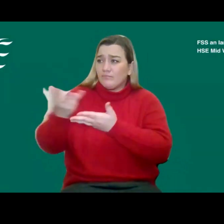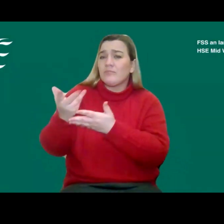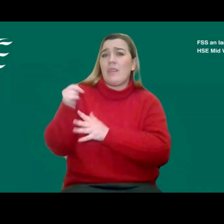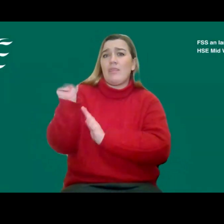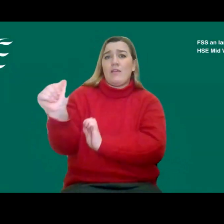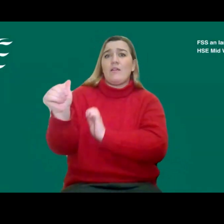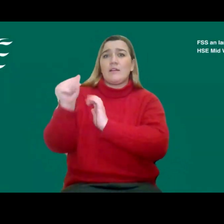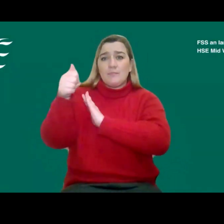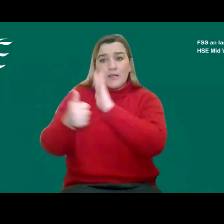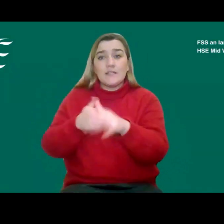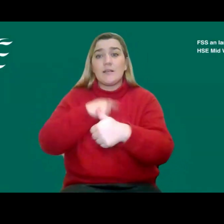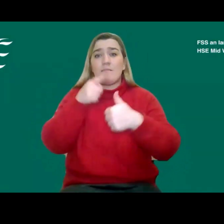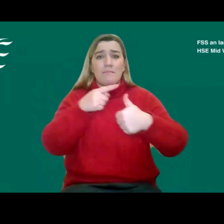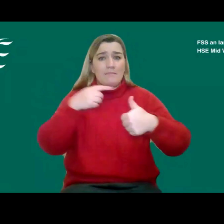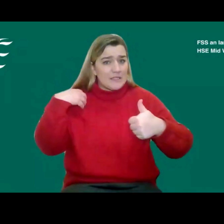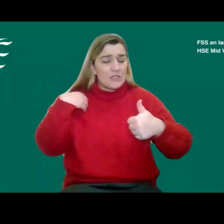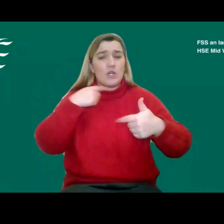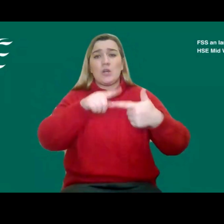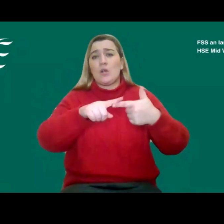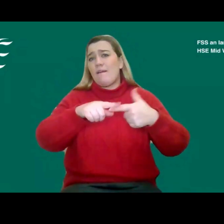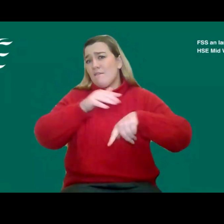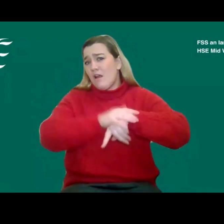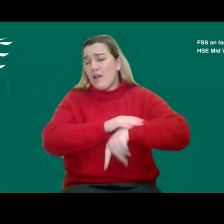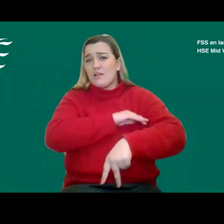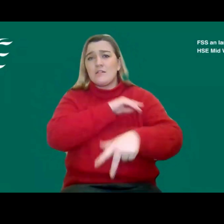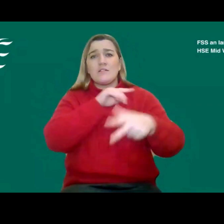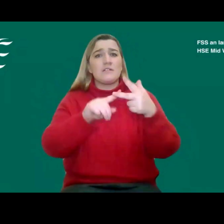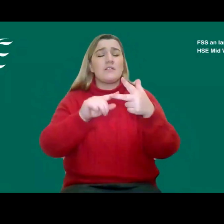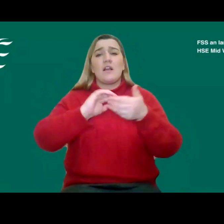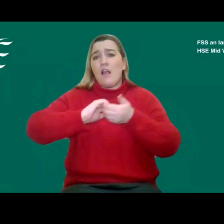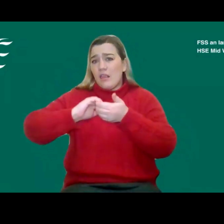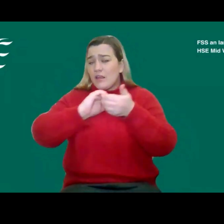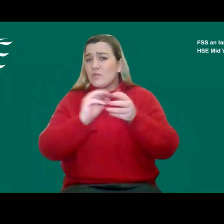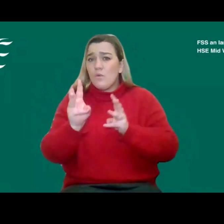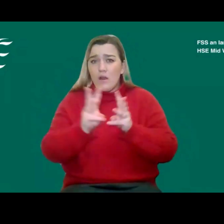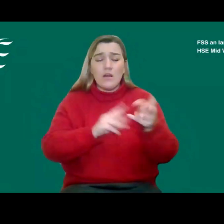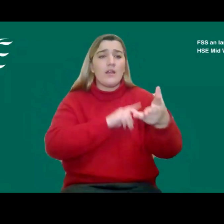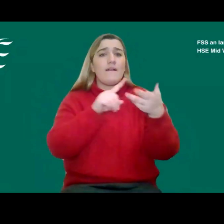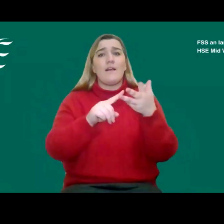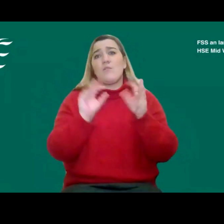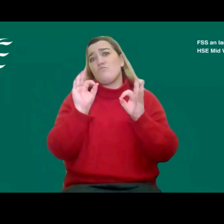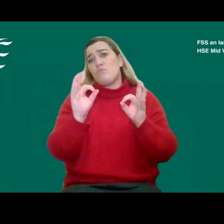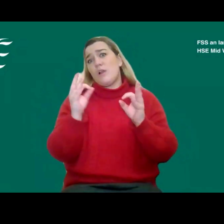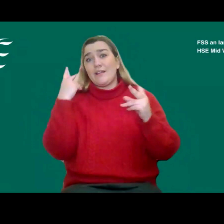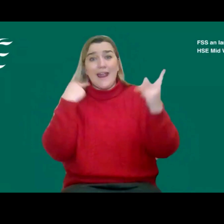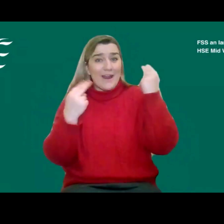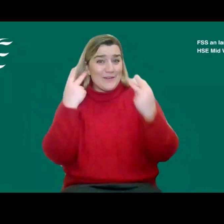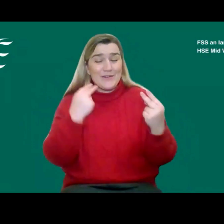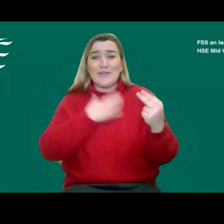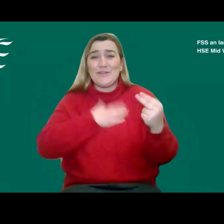My beloved sister, my close friends, my friends and colleagues in work, my fabulous hairdresser, to name but a